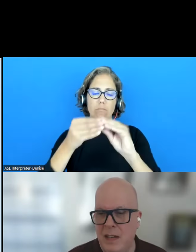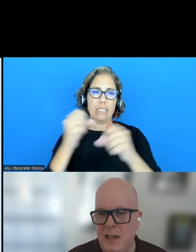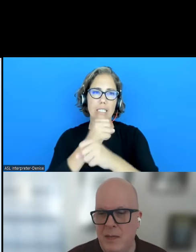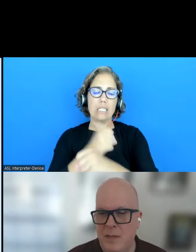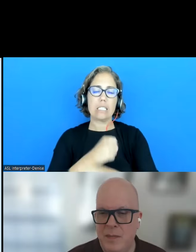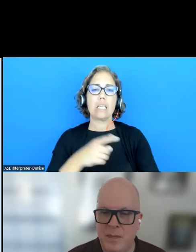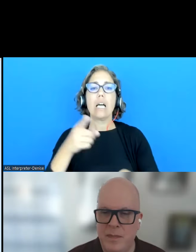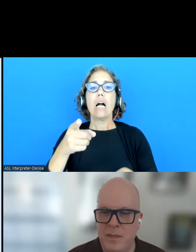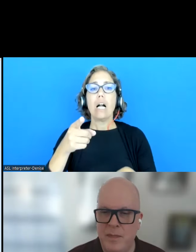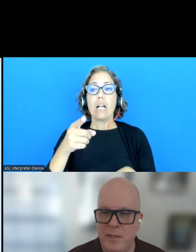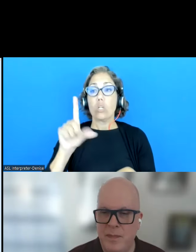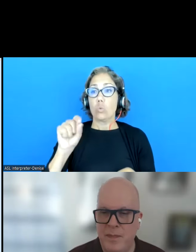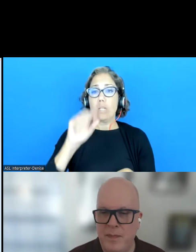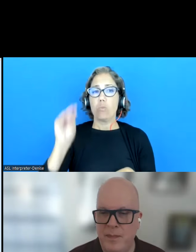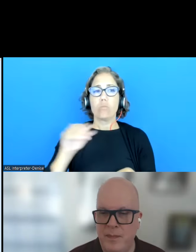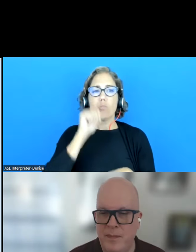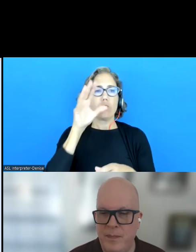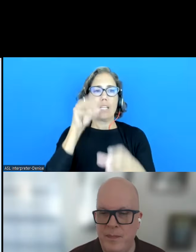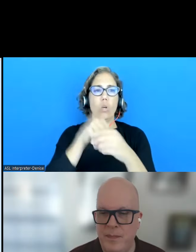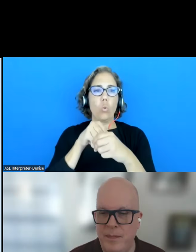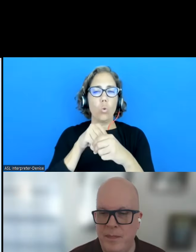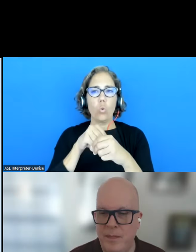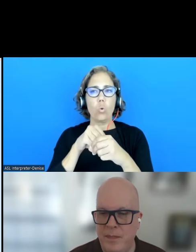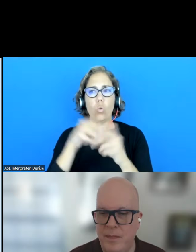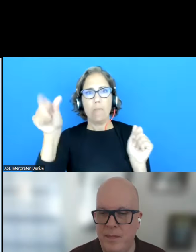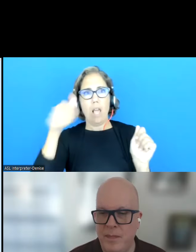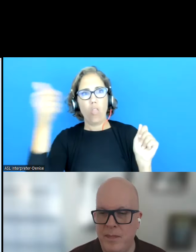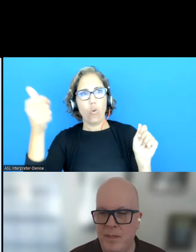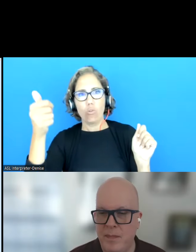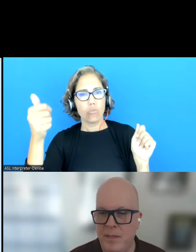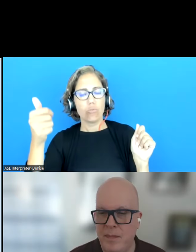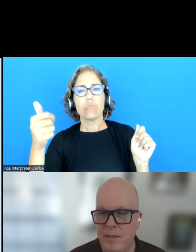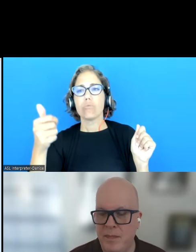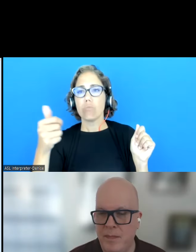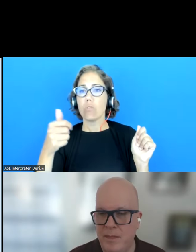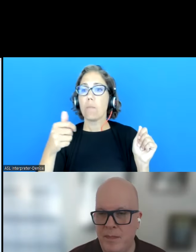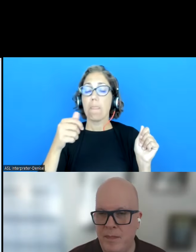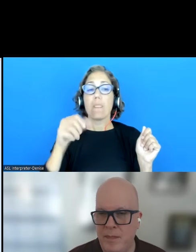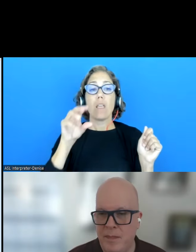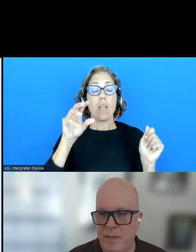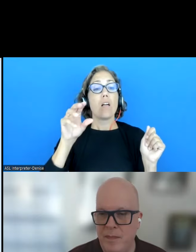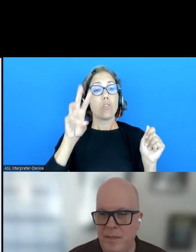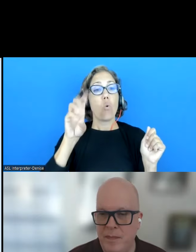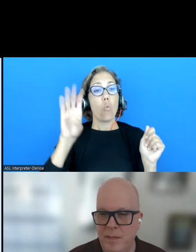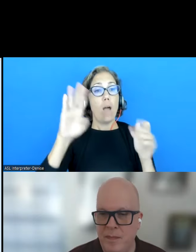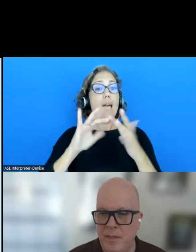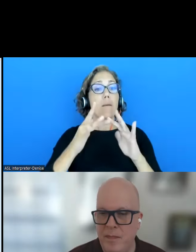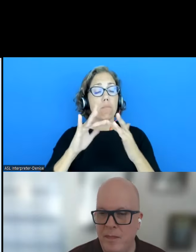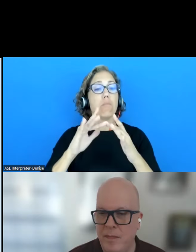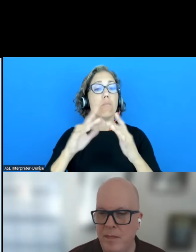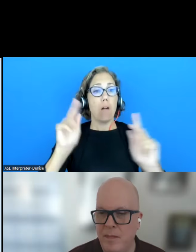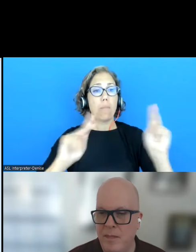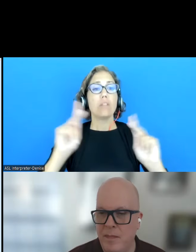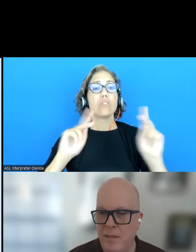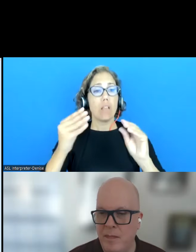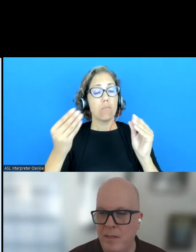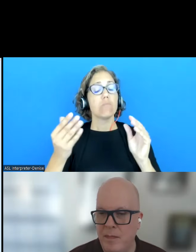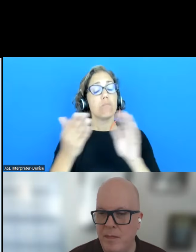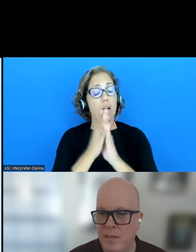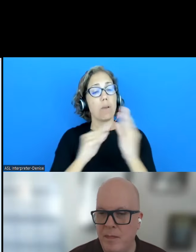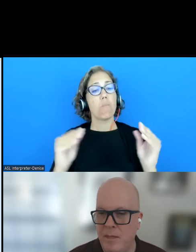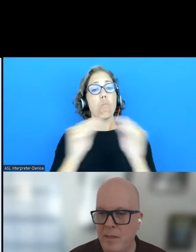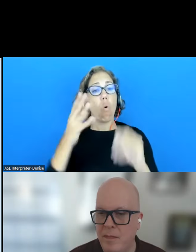that 20% doesn't include the elders. I mean, the web population is getting older and older. So, and